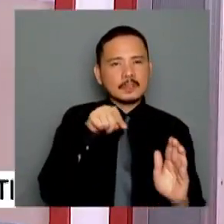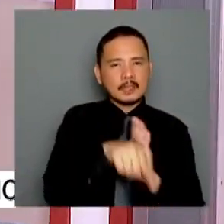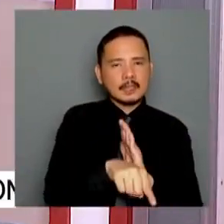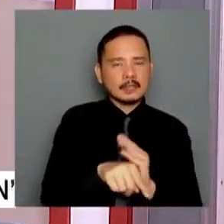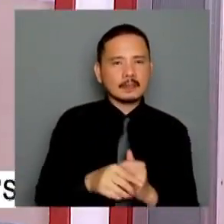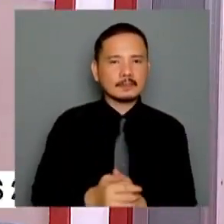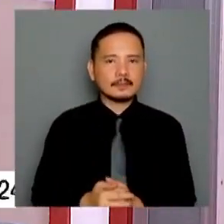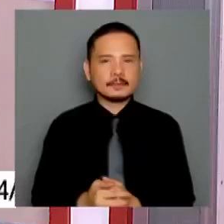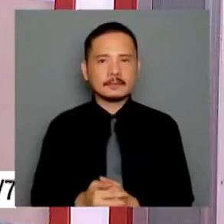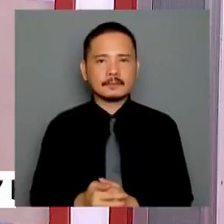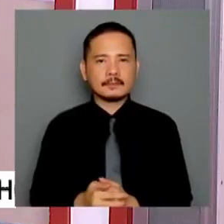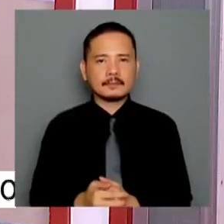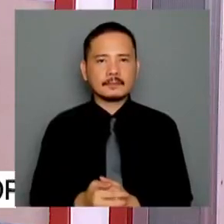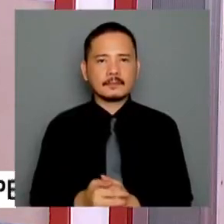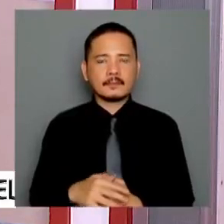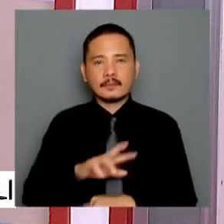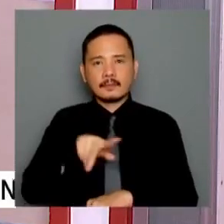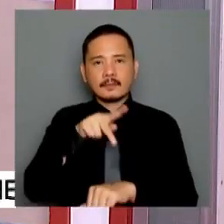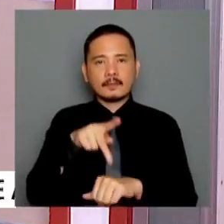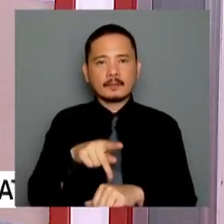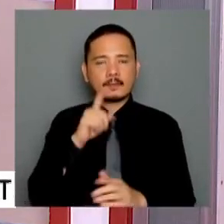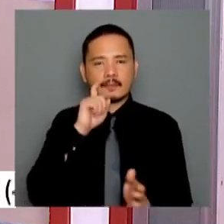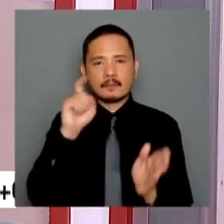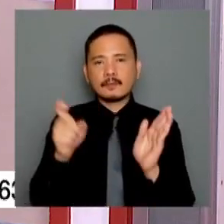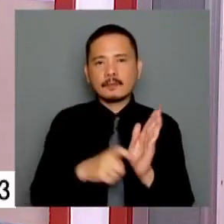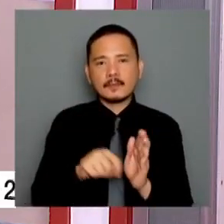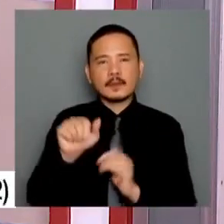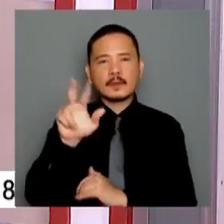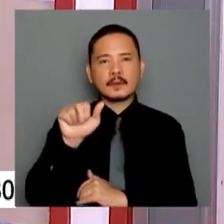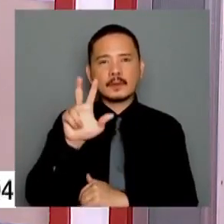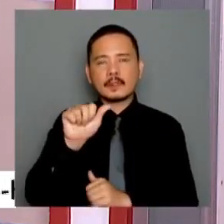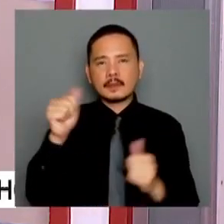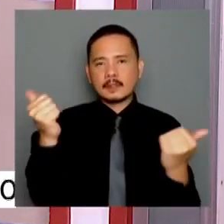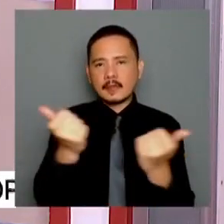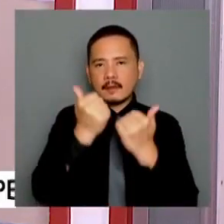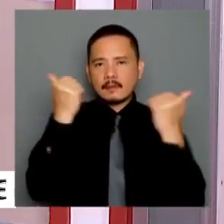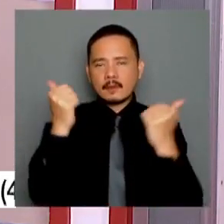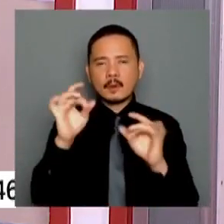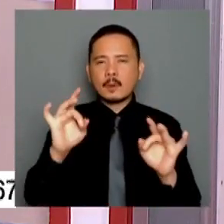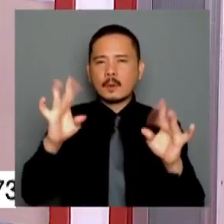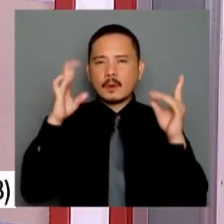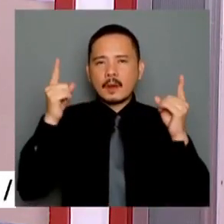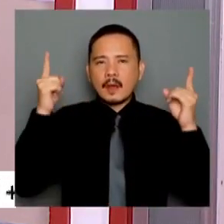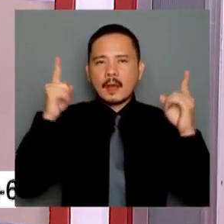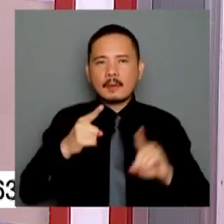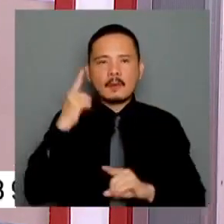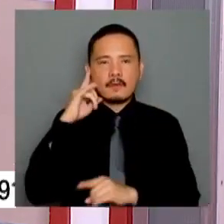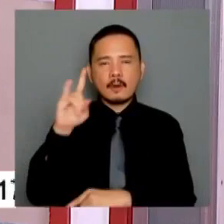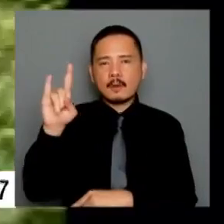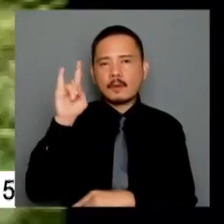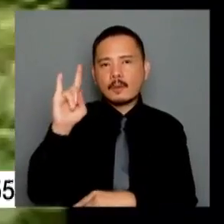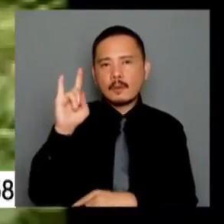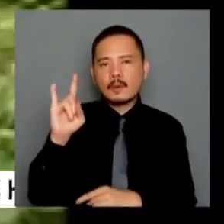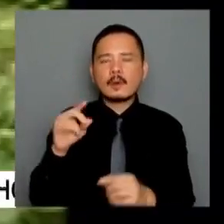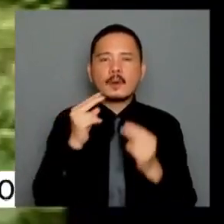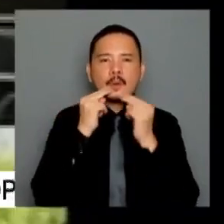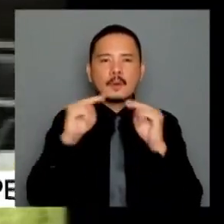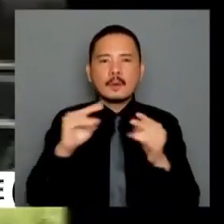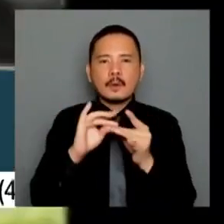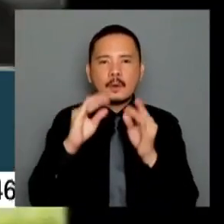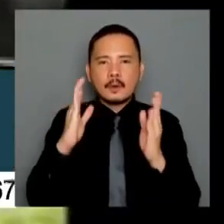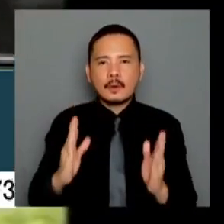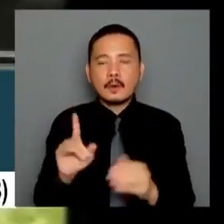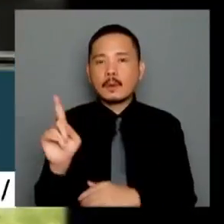The country today marks the 13th anniversary of the single deadliest event for journalists in history, the Maguindanao massacre.